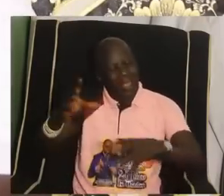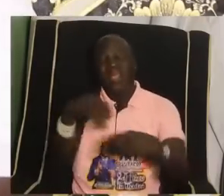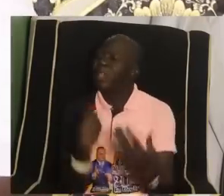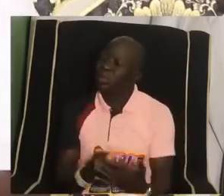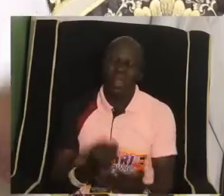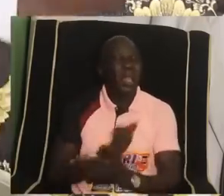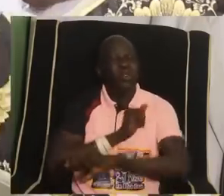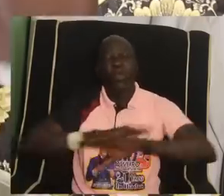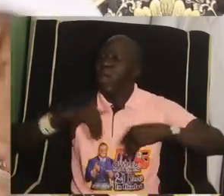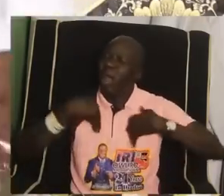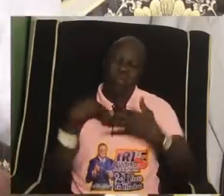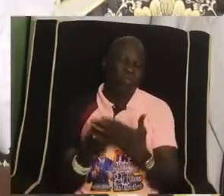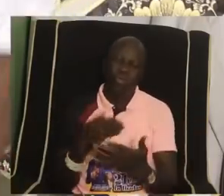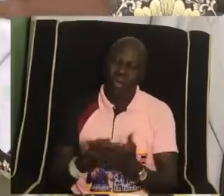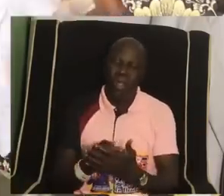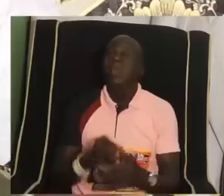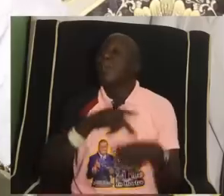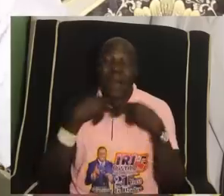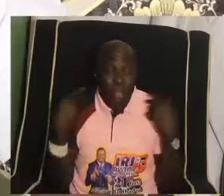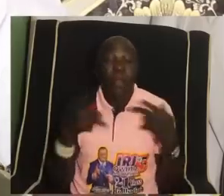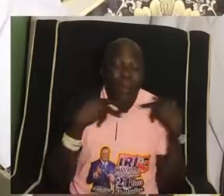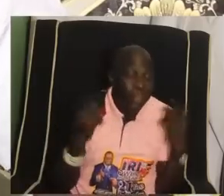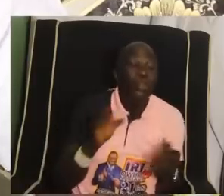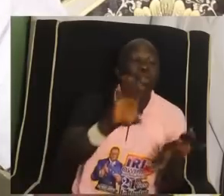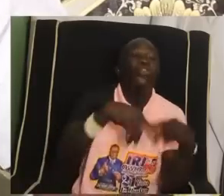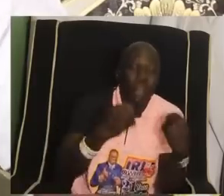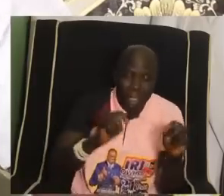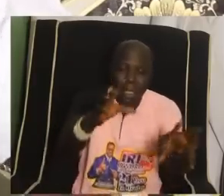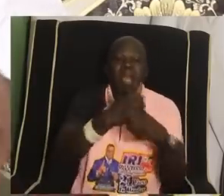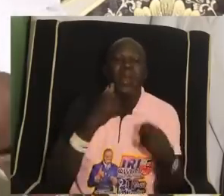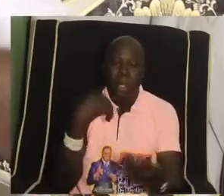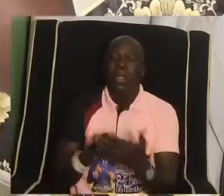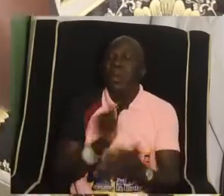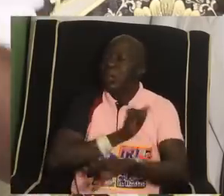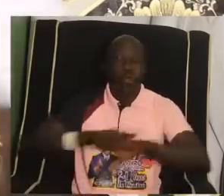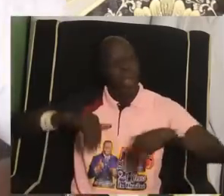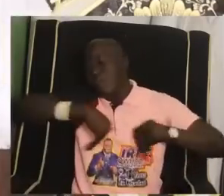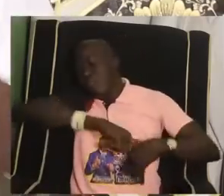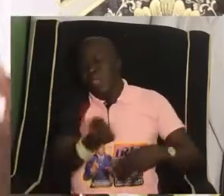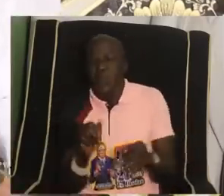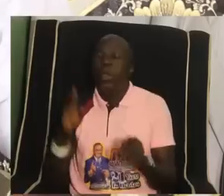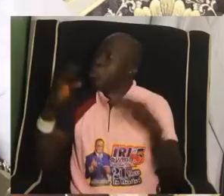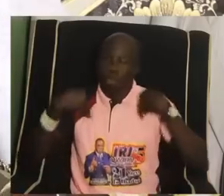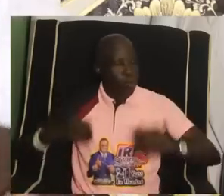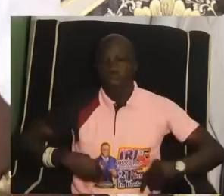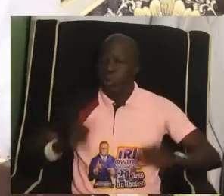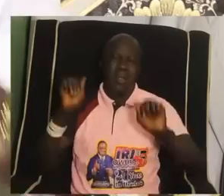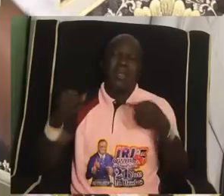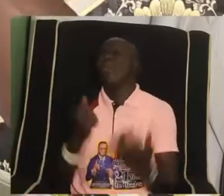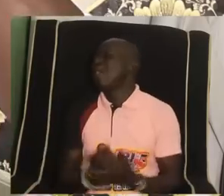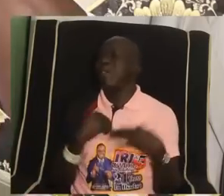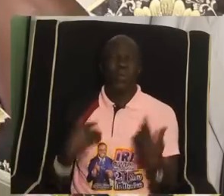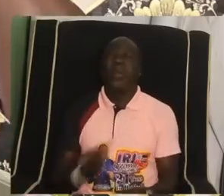get 60,000 naira? Pastor, won wo ko mo fe. Pastor, you get money. Where will I get money? I don't have any money. Nobody can assist me. I